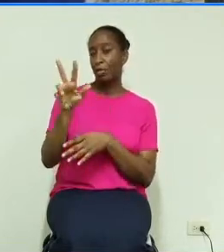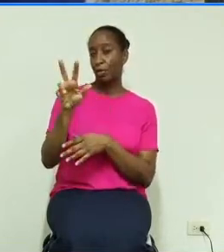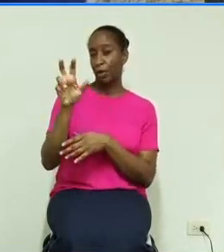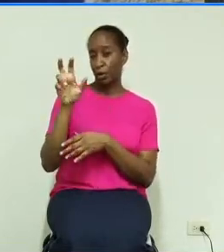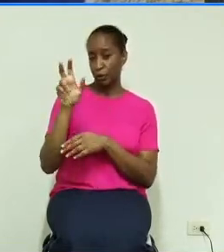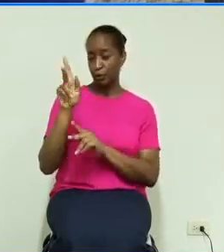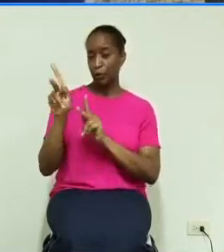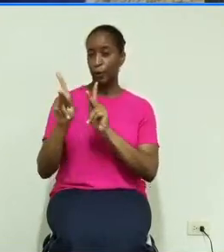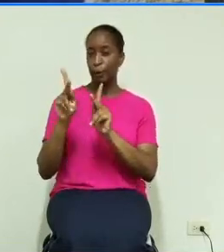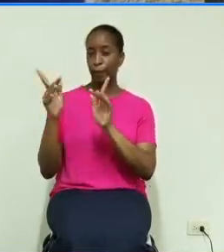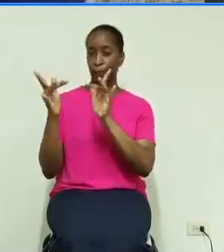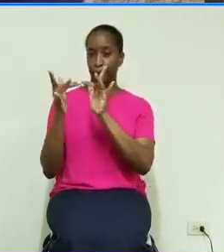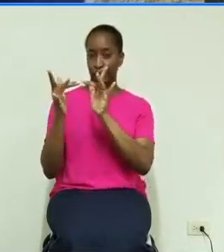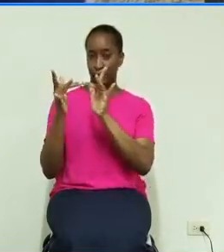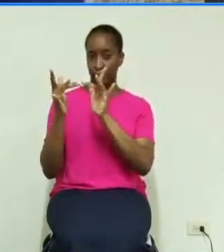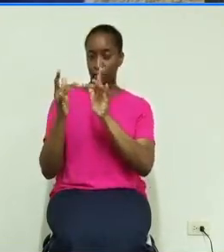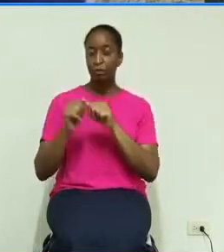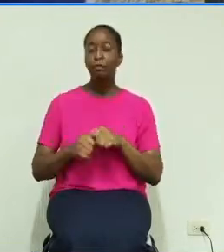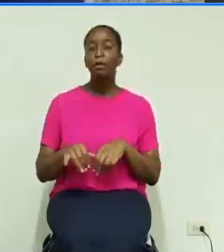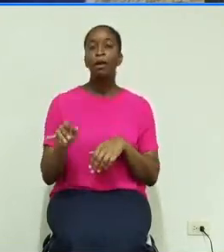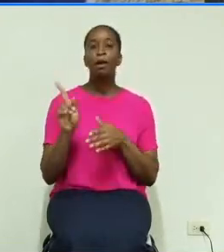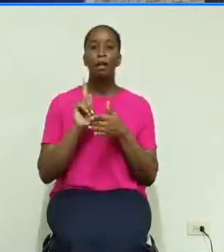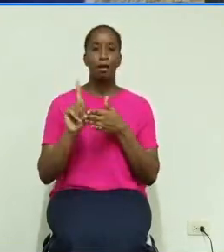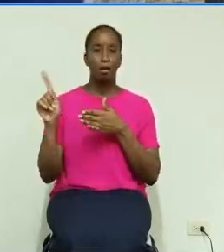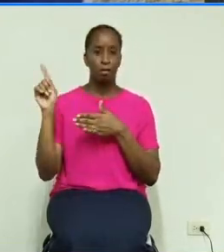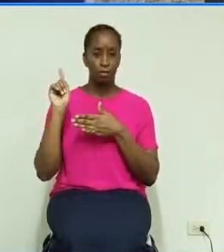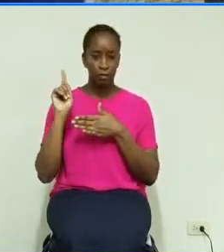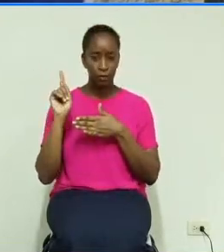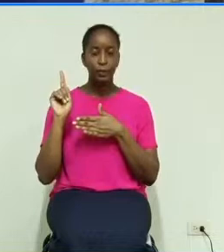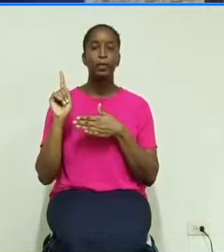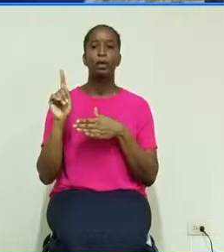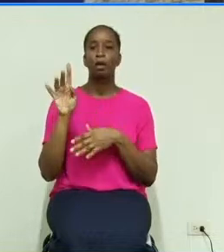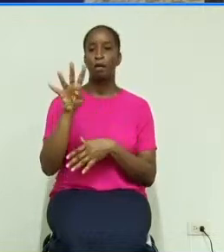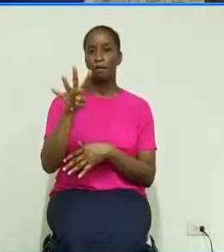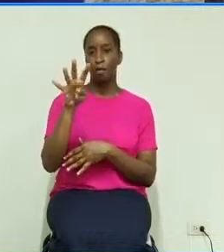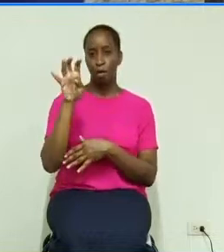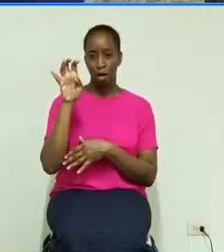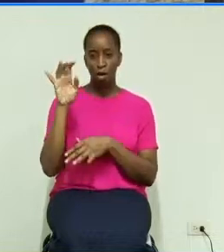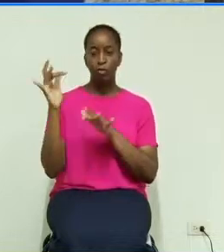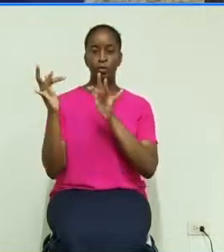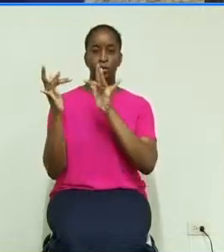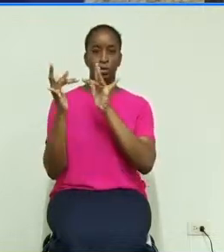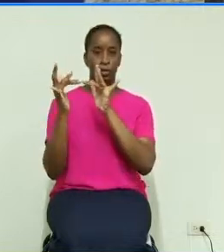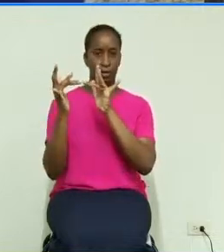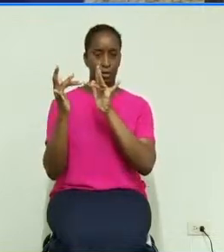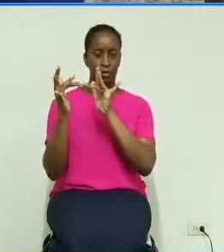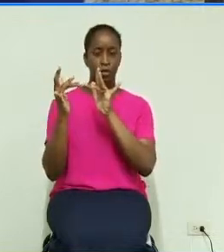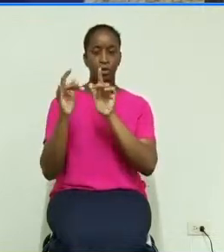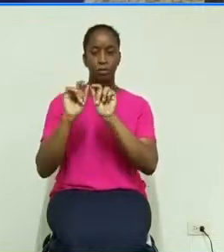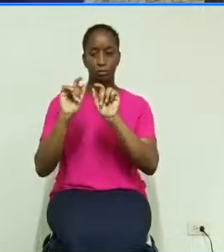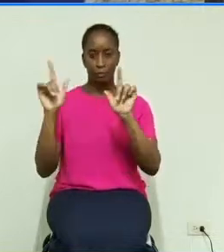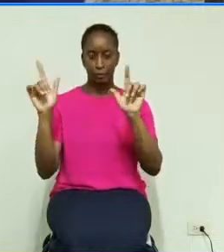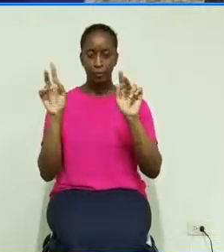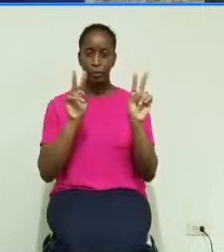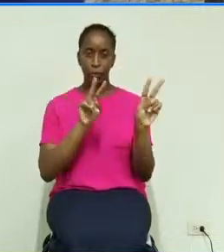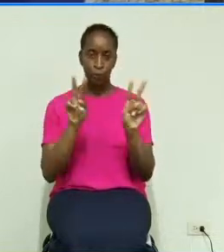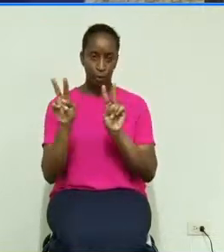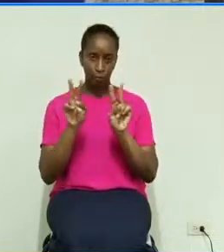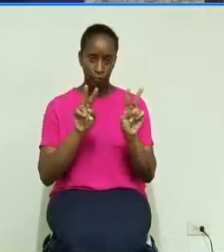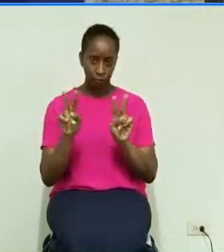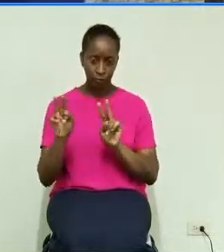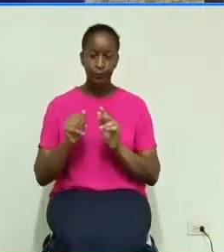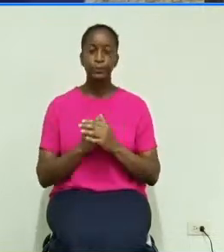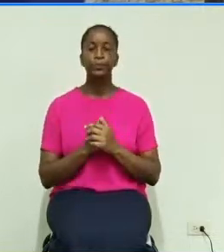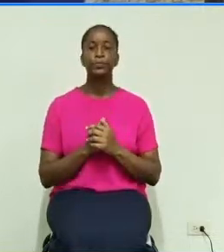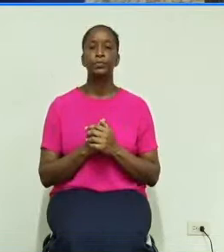to 400. And for the views after the meeting, between the first two meetings, we had